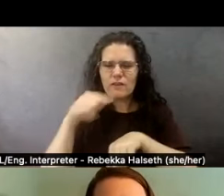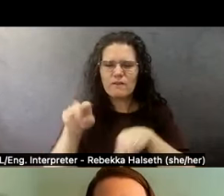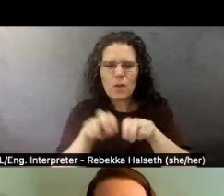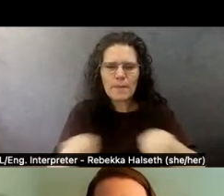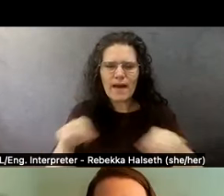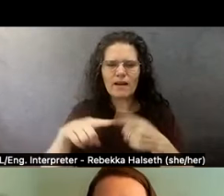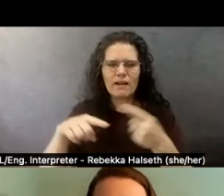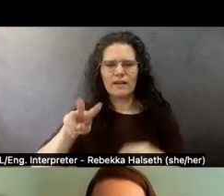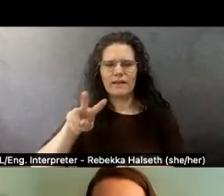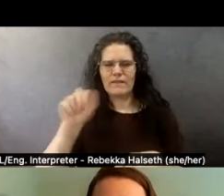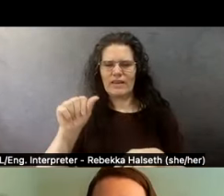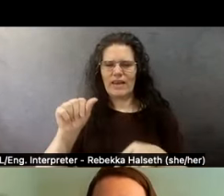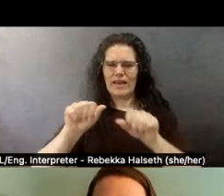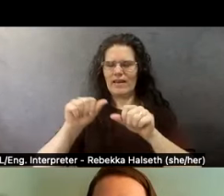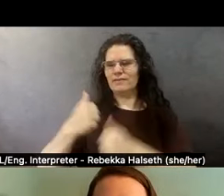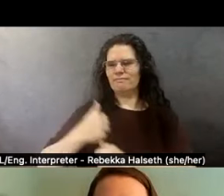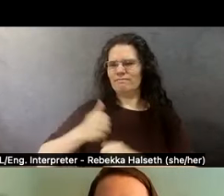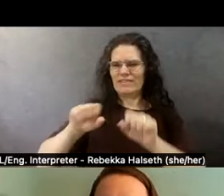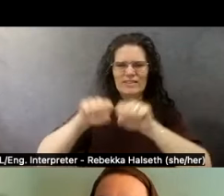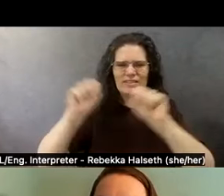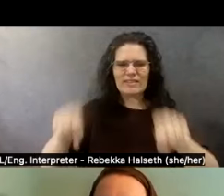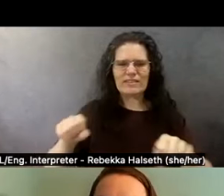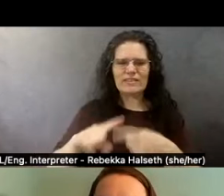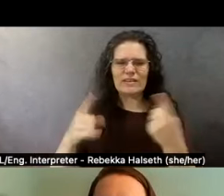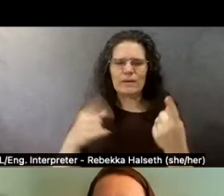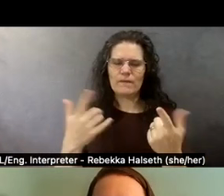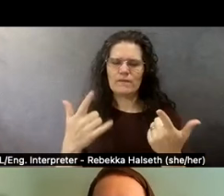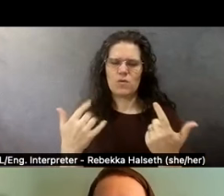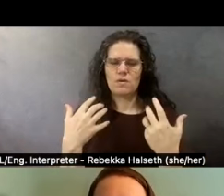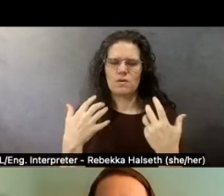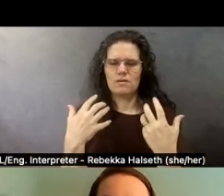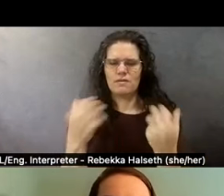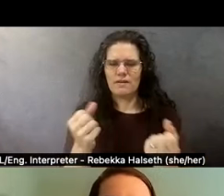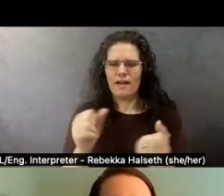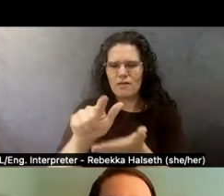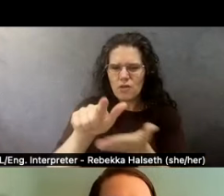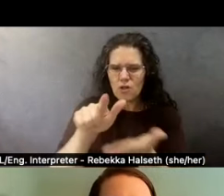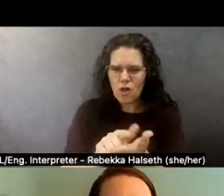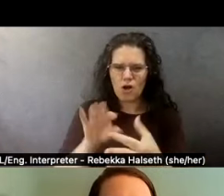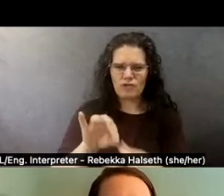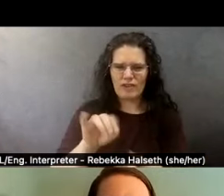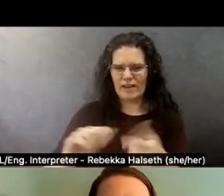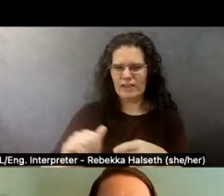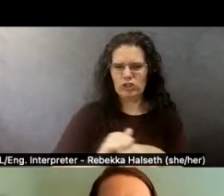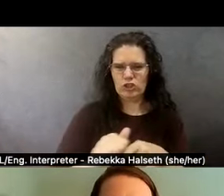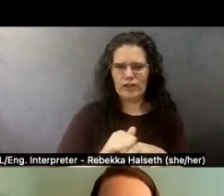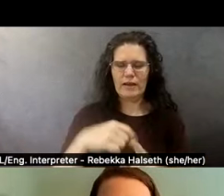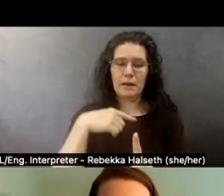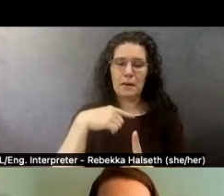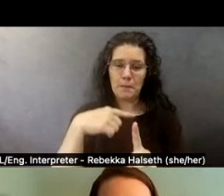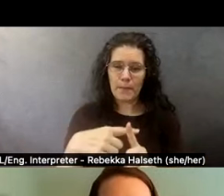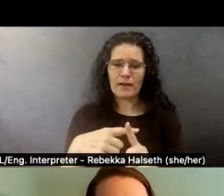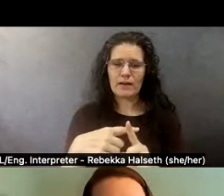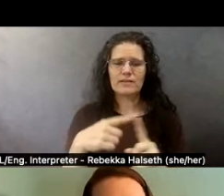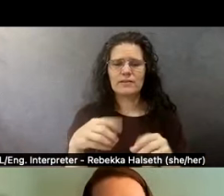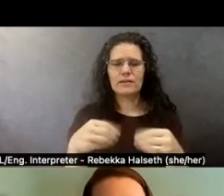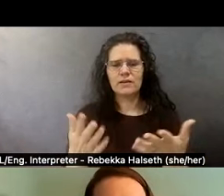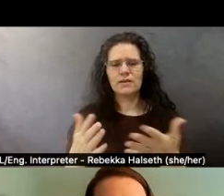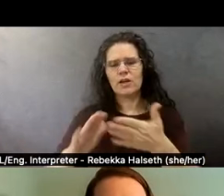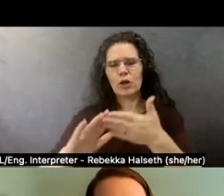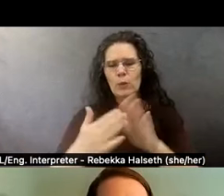related trainings to medical providers and community organizations. Sarah founded the Veterans Project MLP